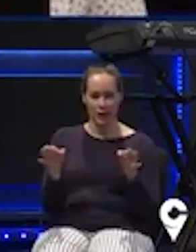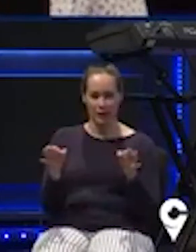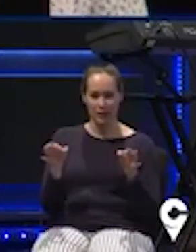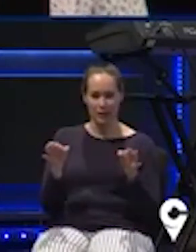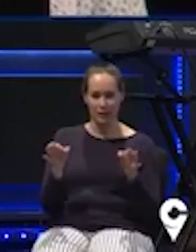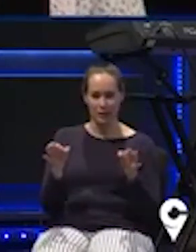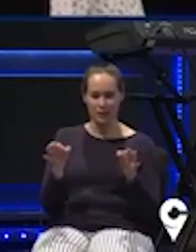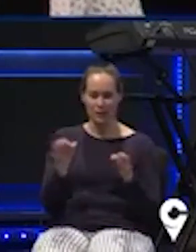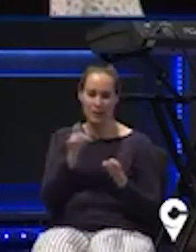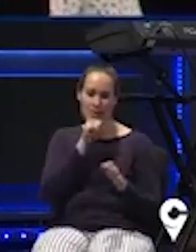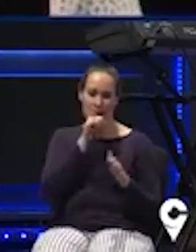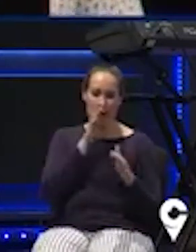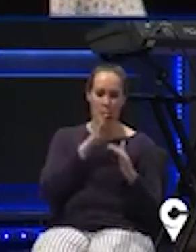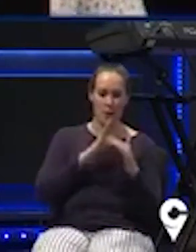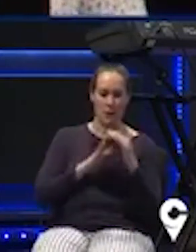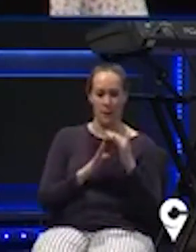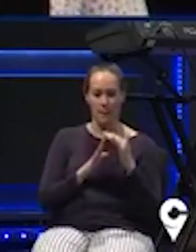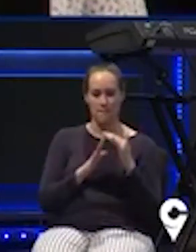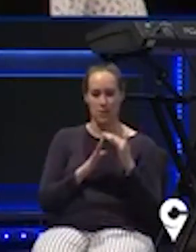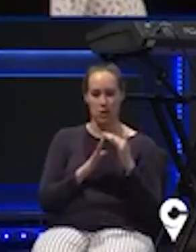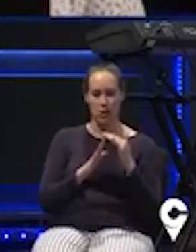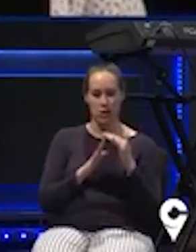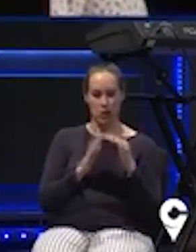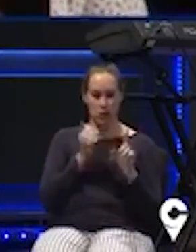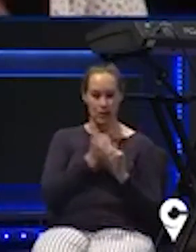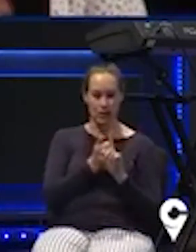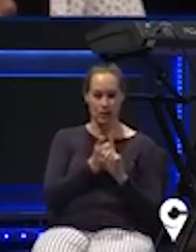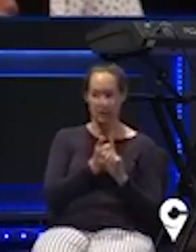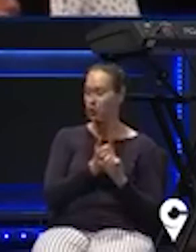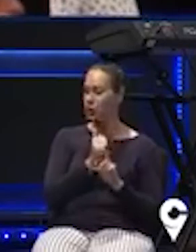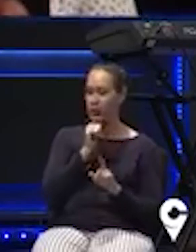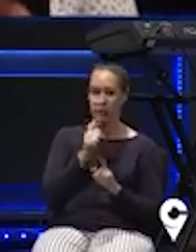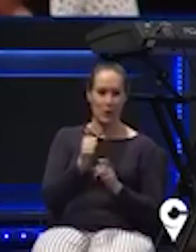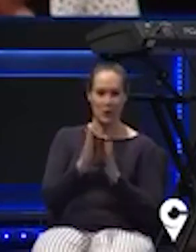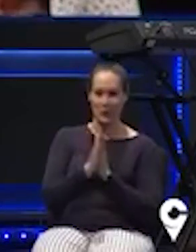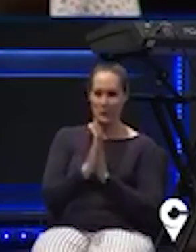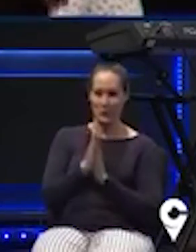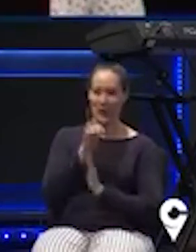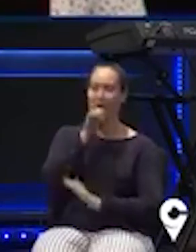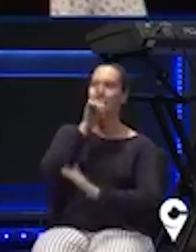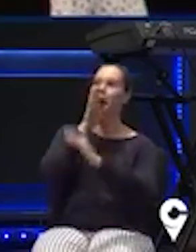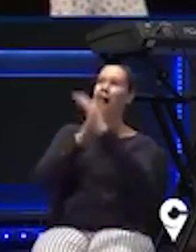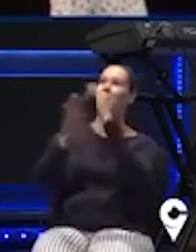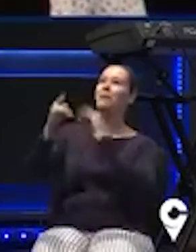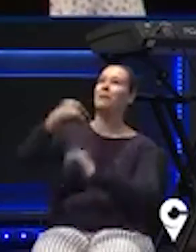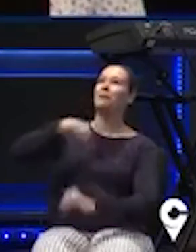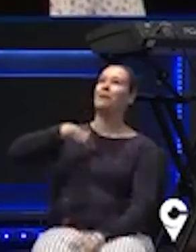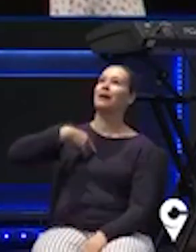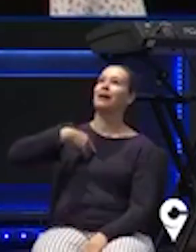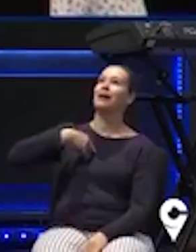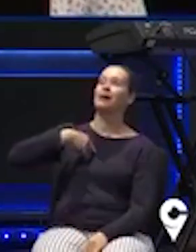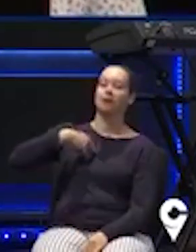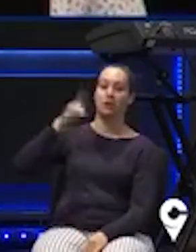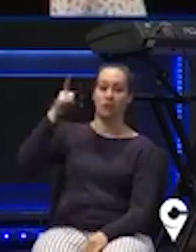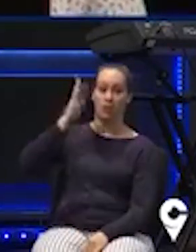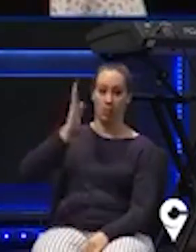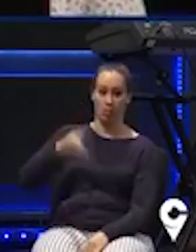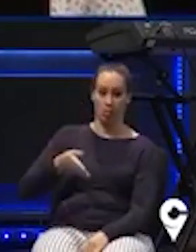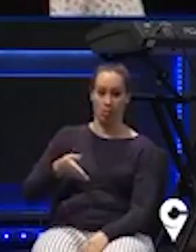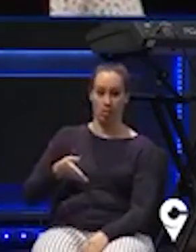me, because he just might do that. And you don't want the Lord to do that. You humble yourself before the